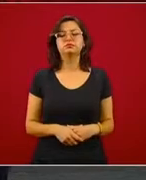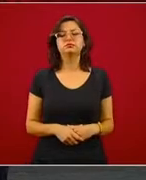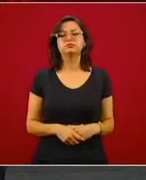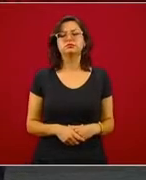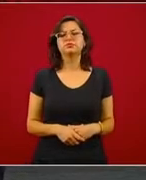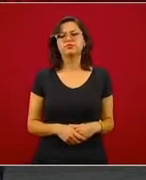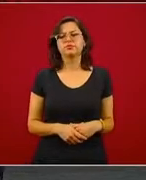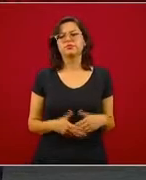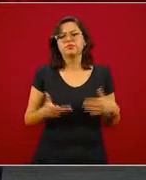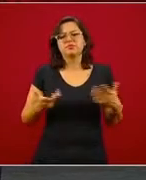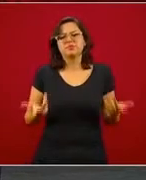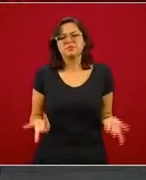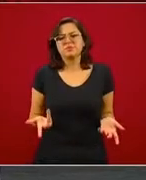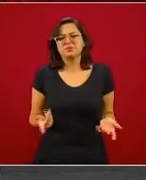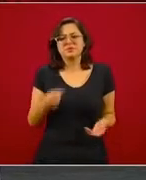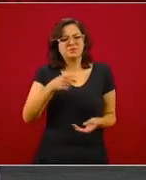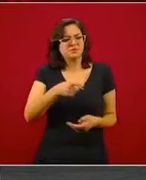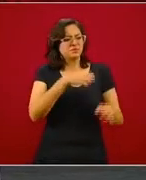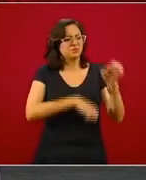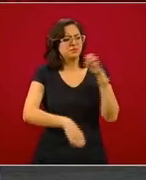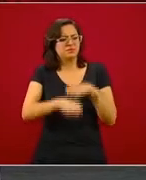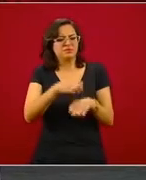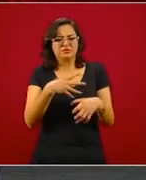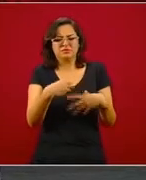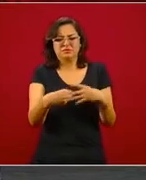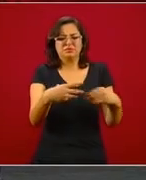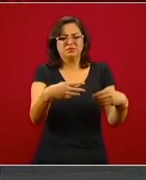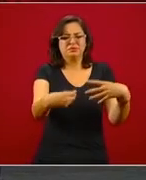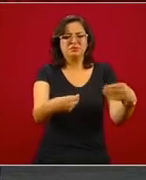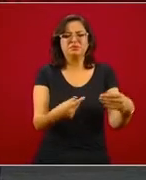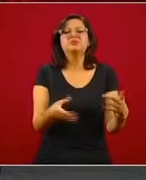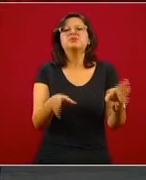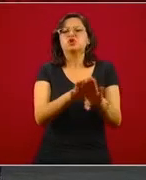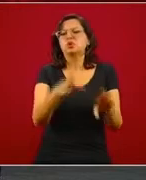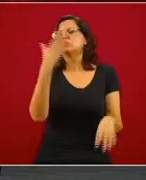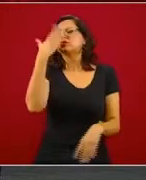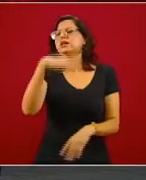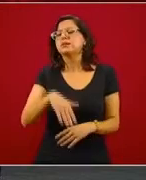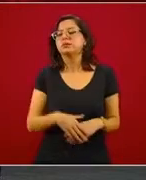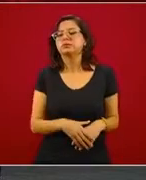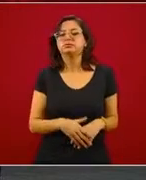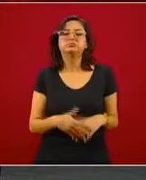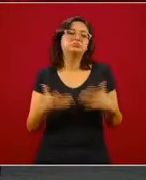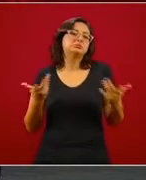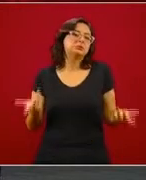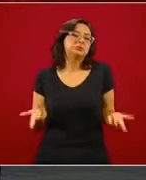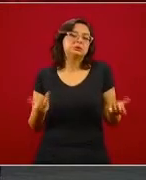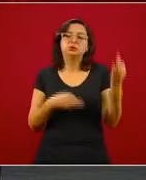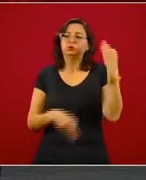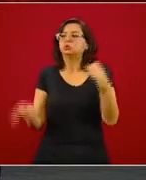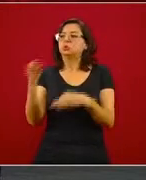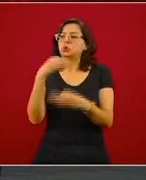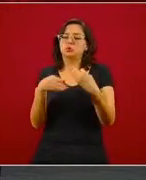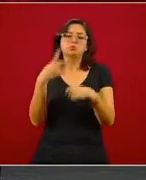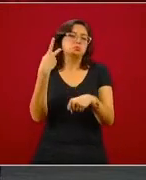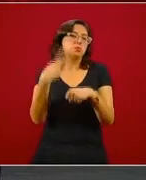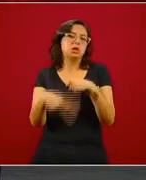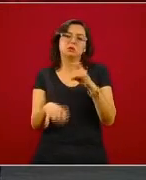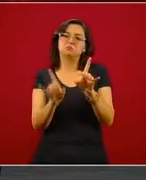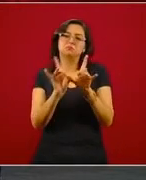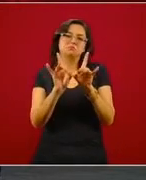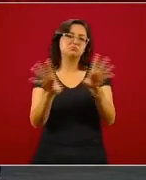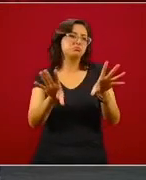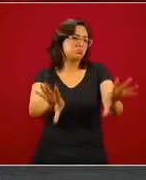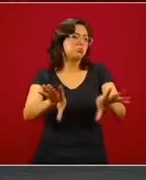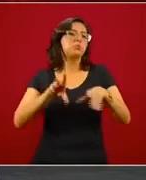within the company are working or not. So you might think, and how are we going to know if they're being infected in the company